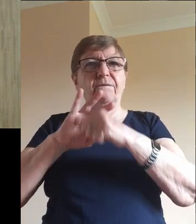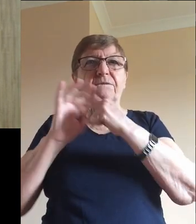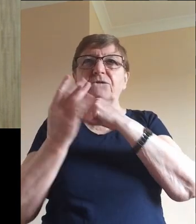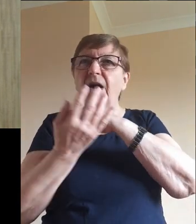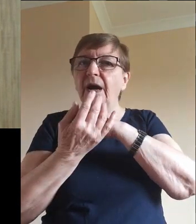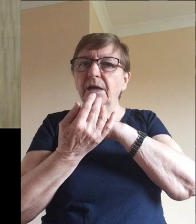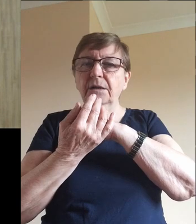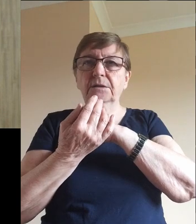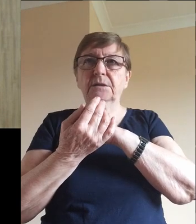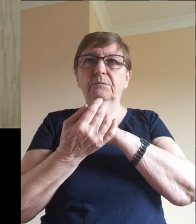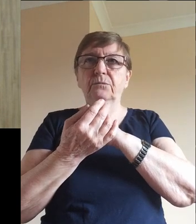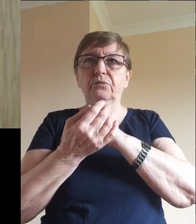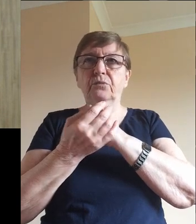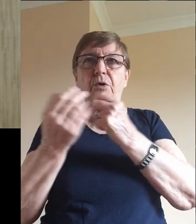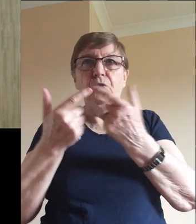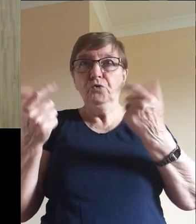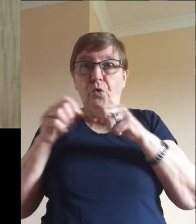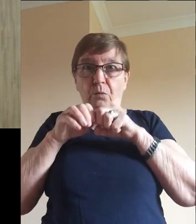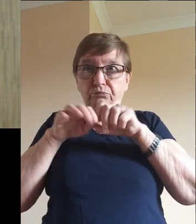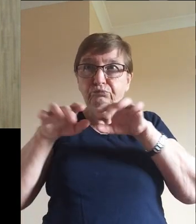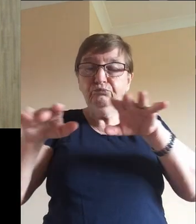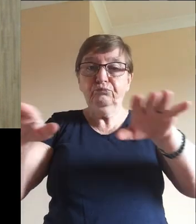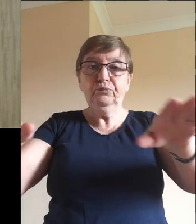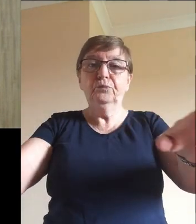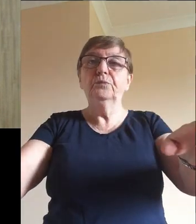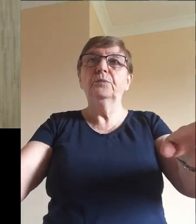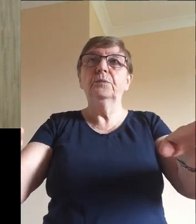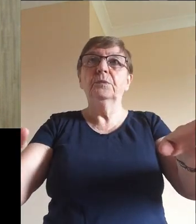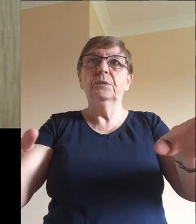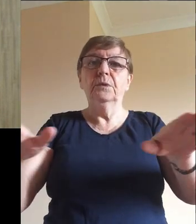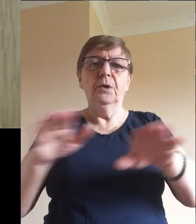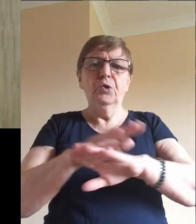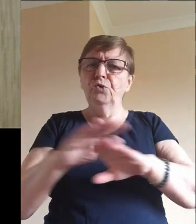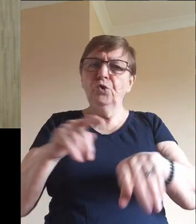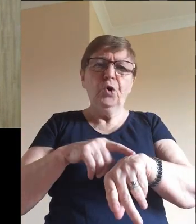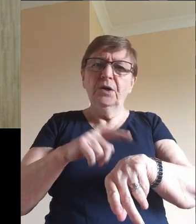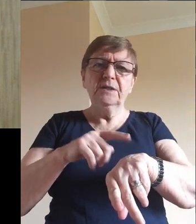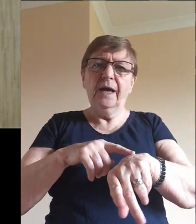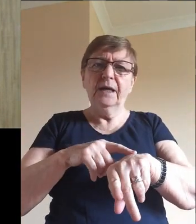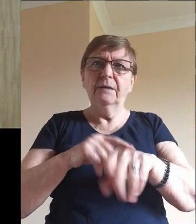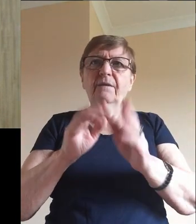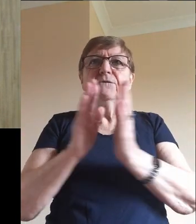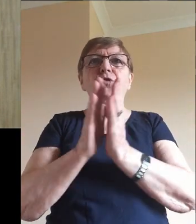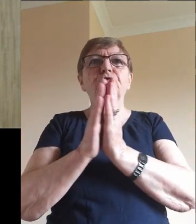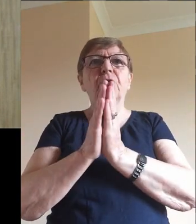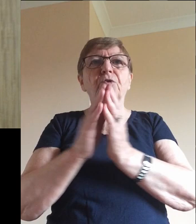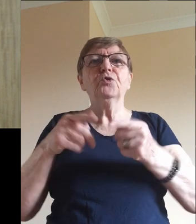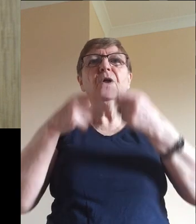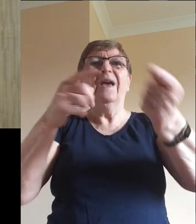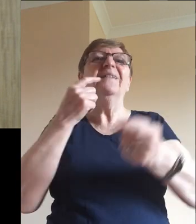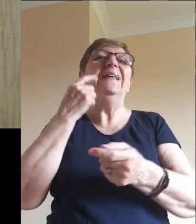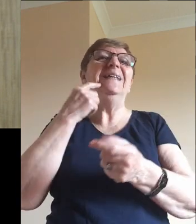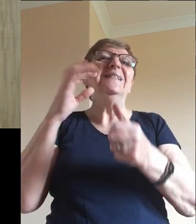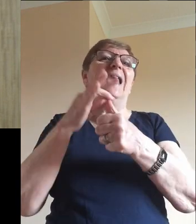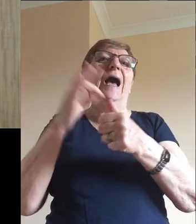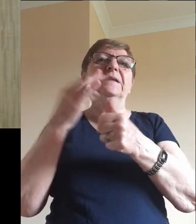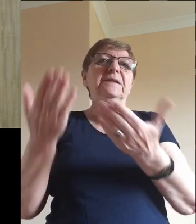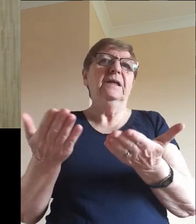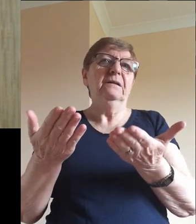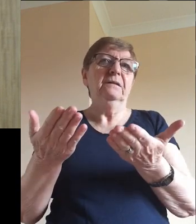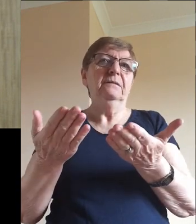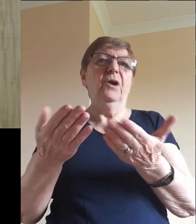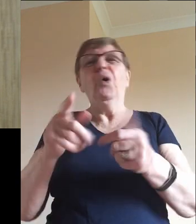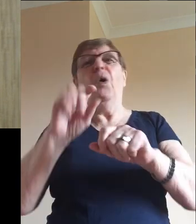virus being so prevalent, it's not a time for the church to give easy and quick and